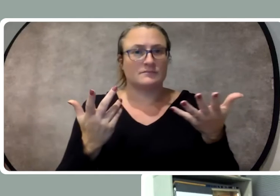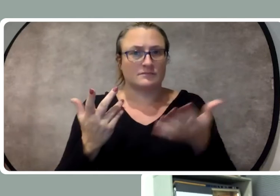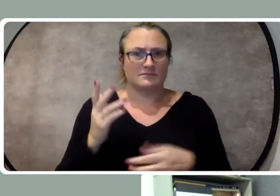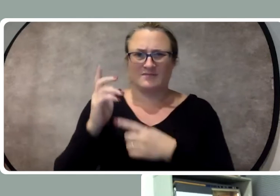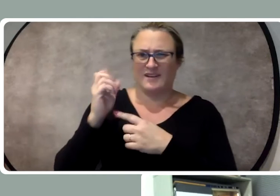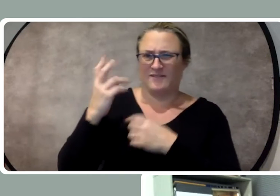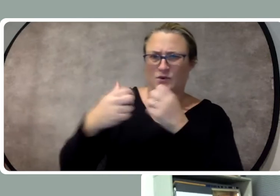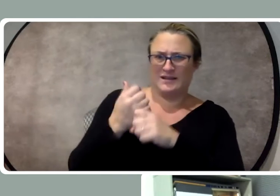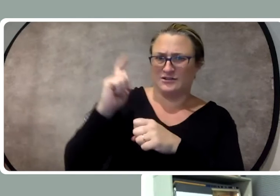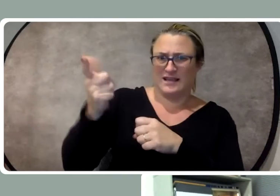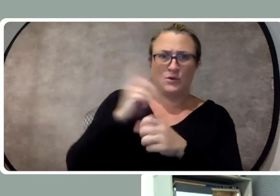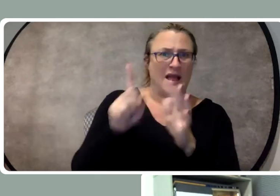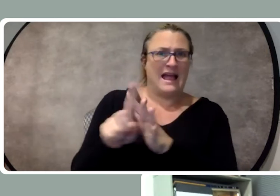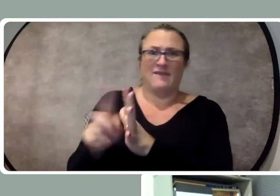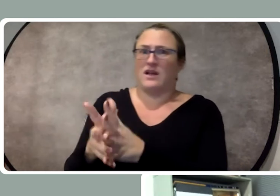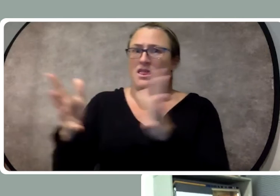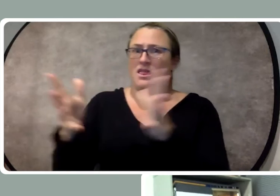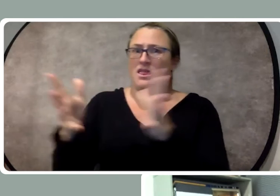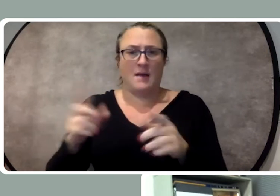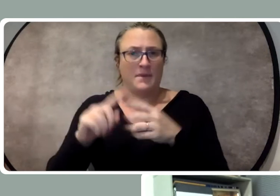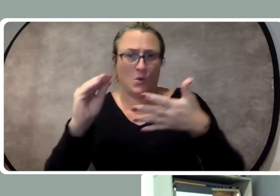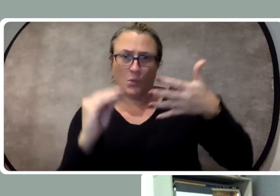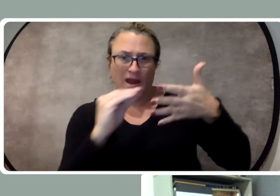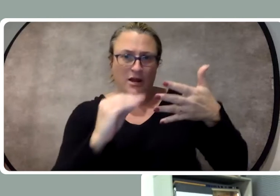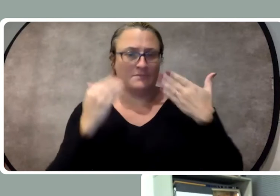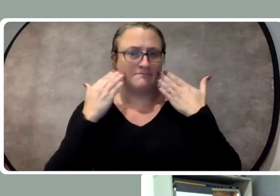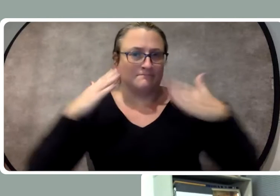few years remains to be seen.